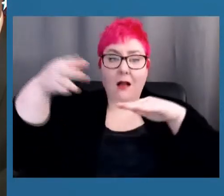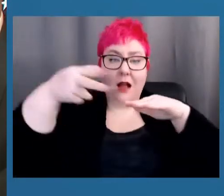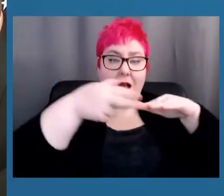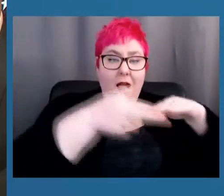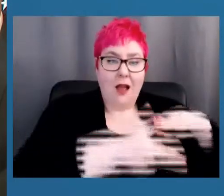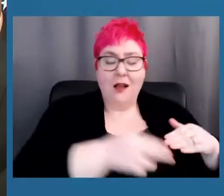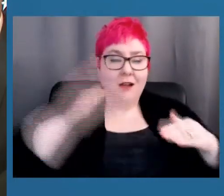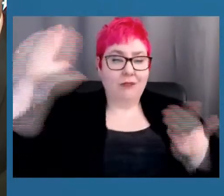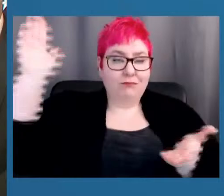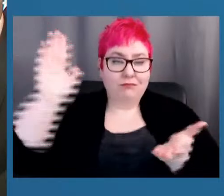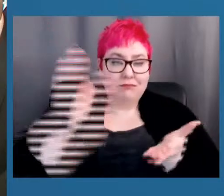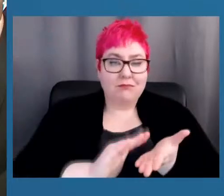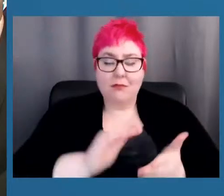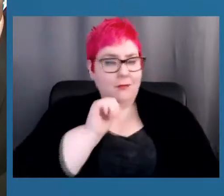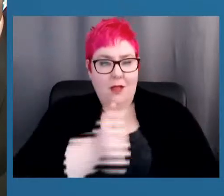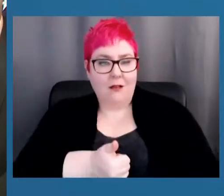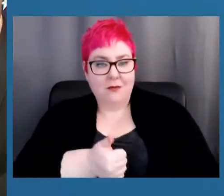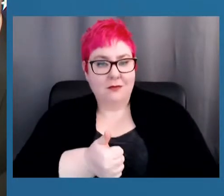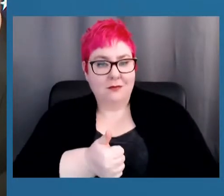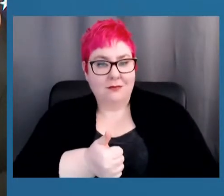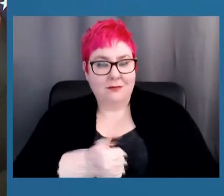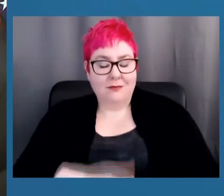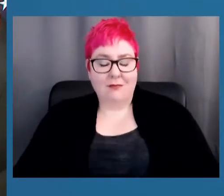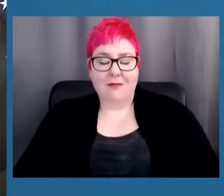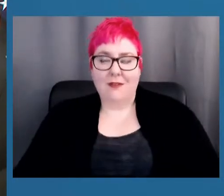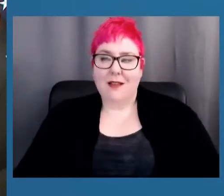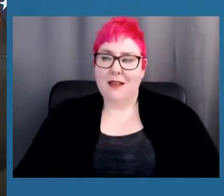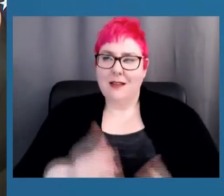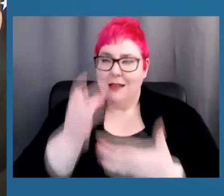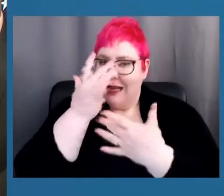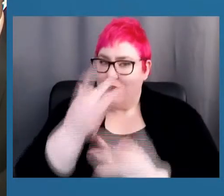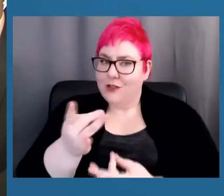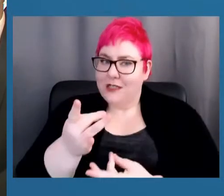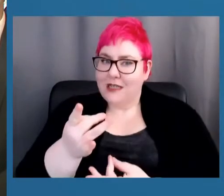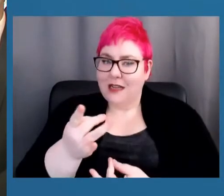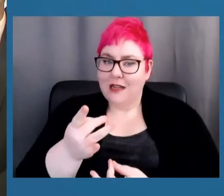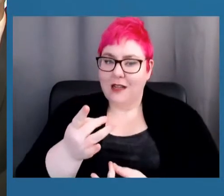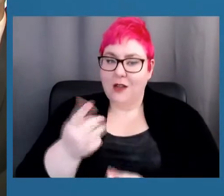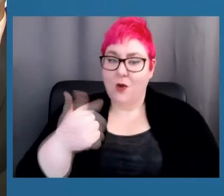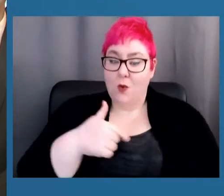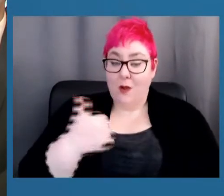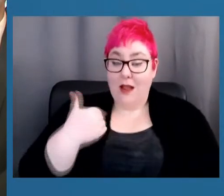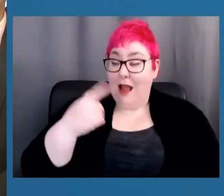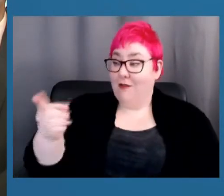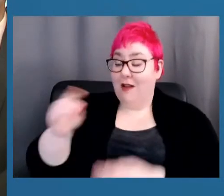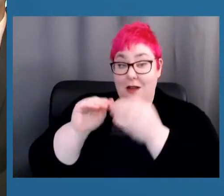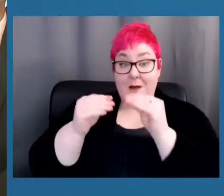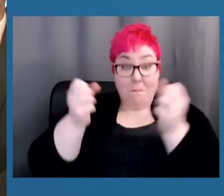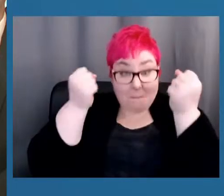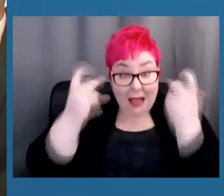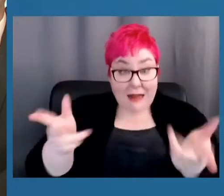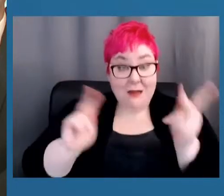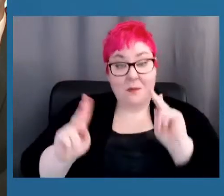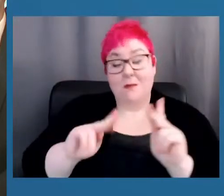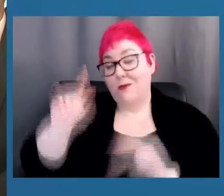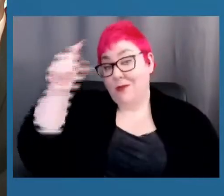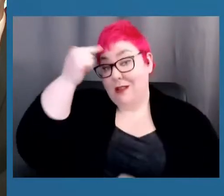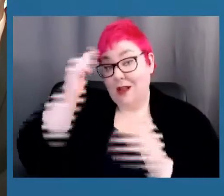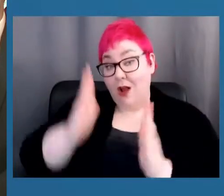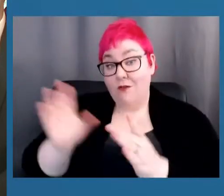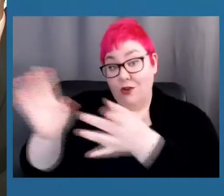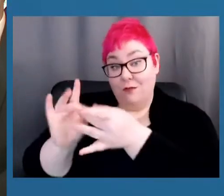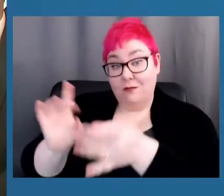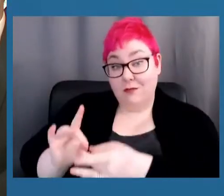Interesting to hear, because we have a number, as the governor indicated, a number of individuals